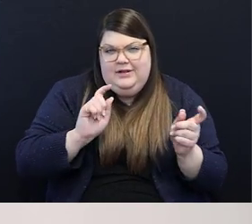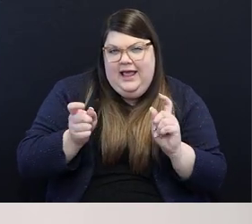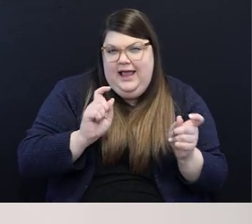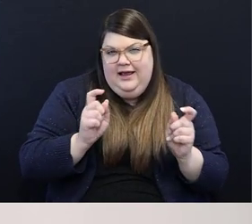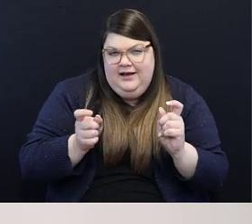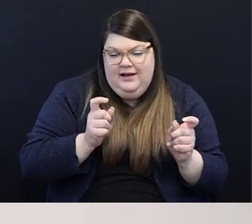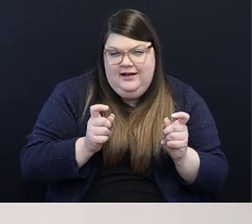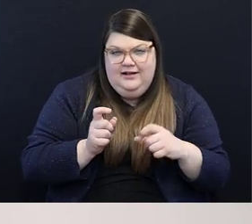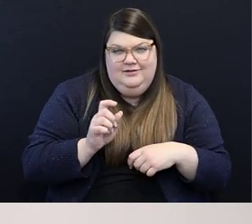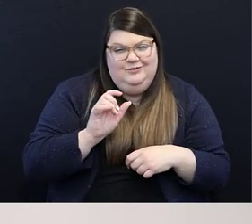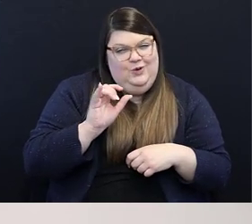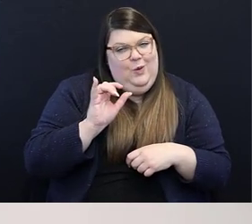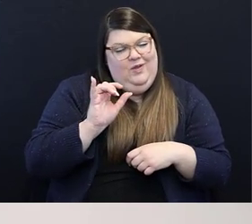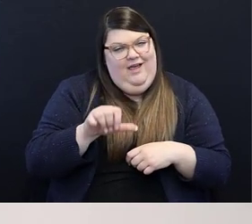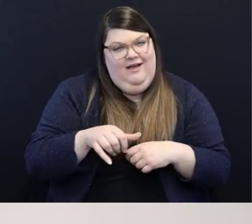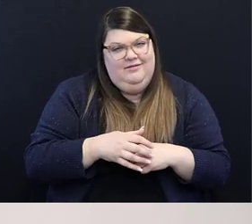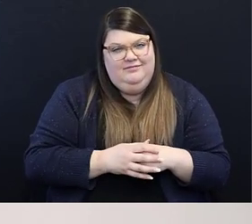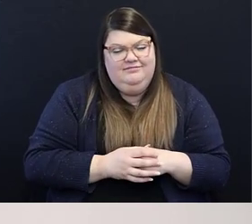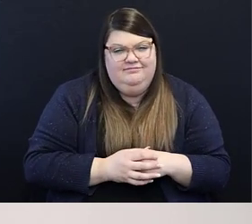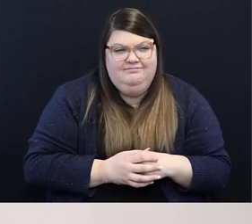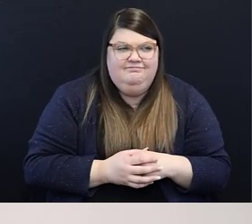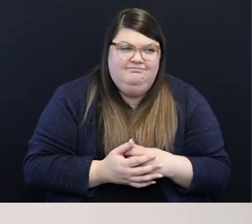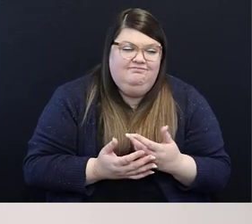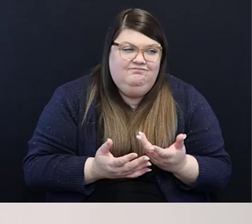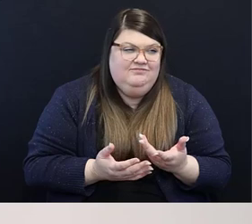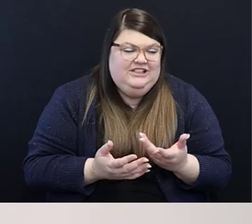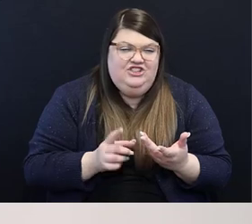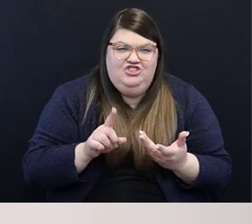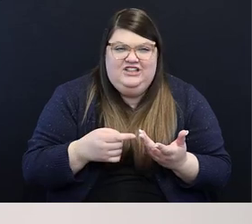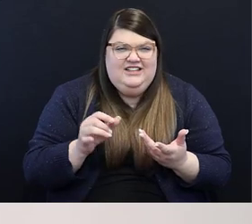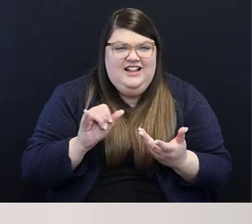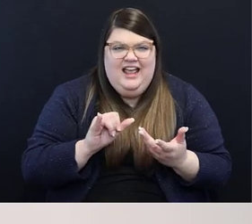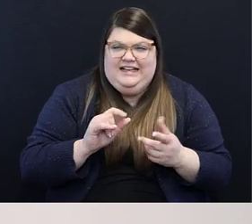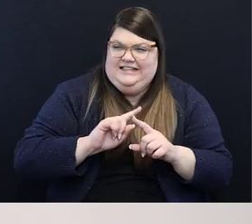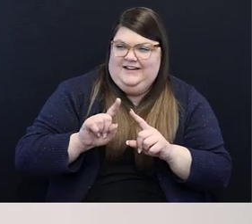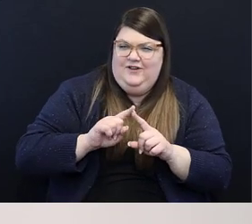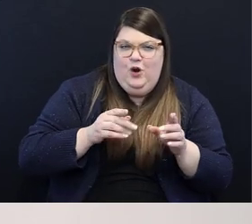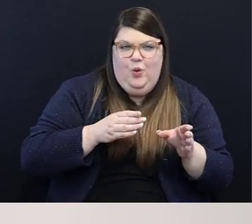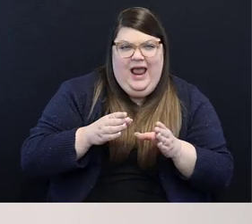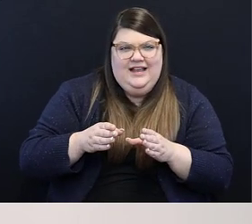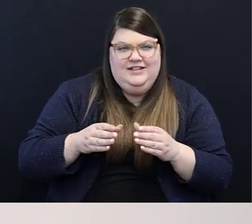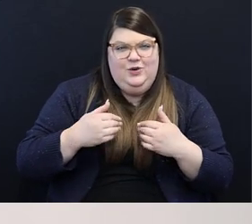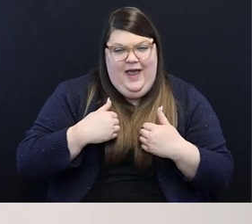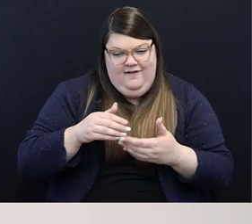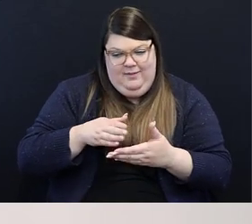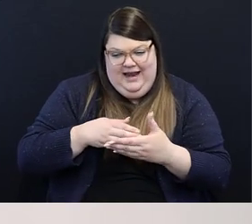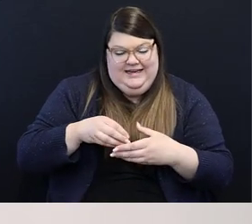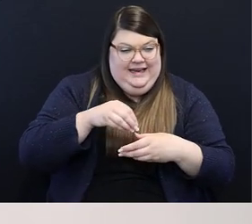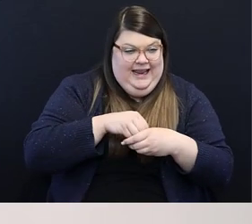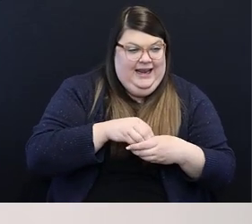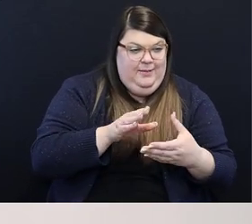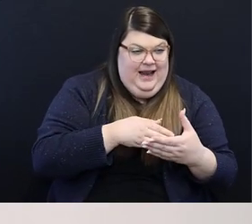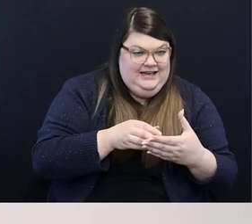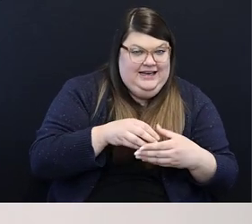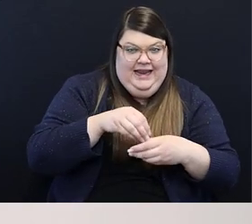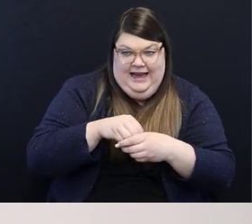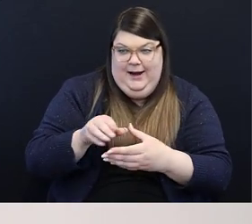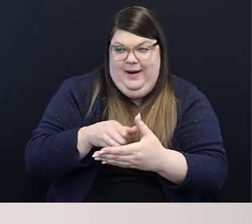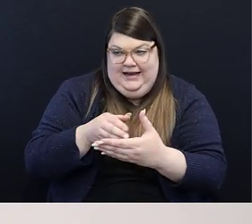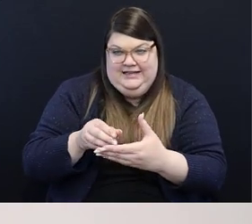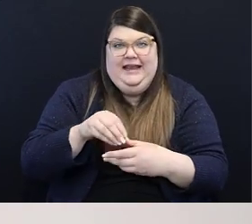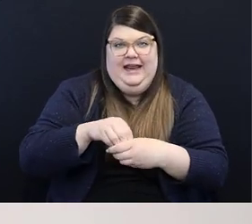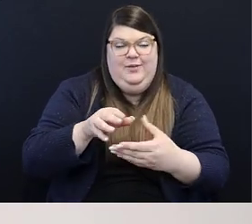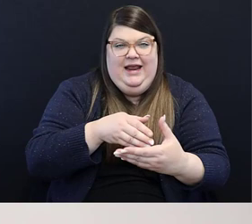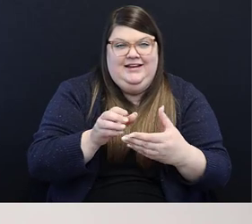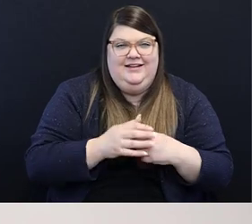So it's that, and it's just like other ways to get a painting in a painting. So you have a painting in a painting in a painting in a painting. There's one